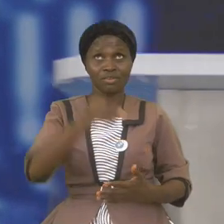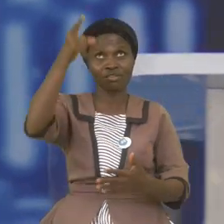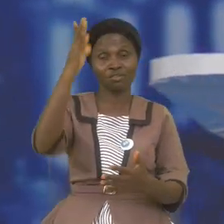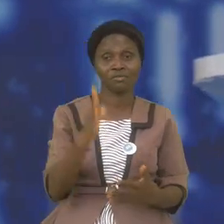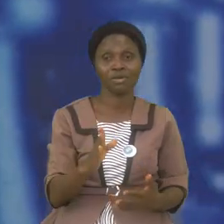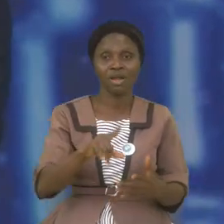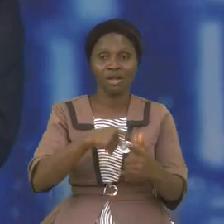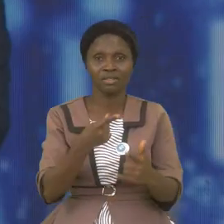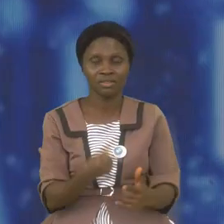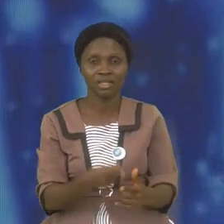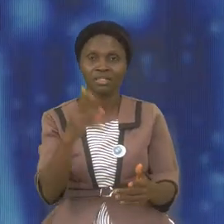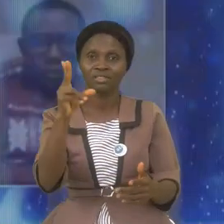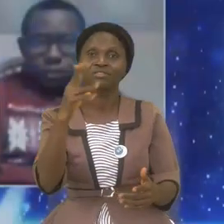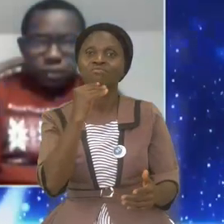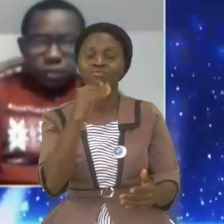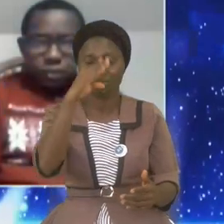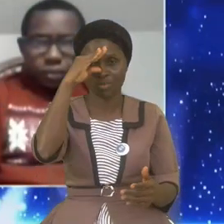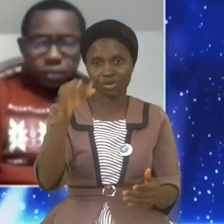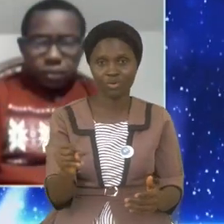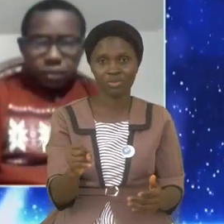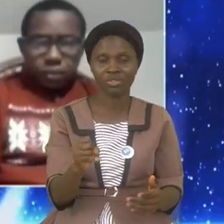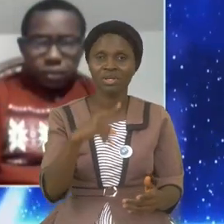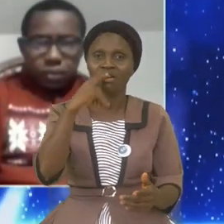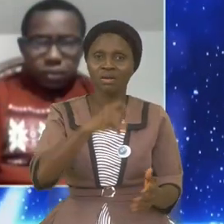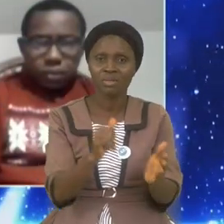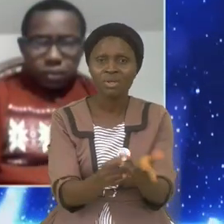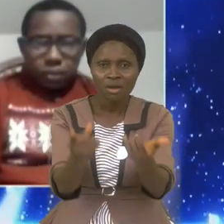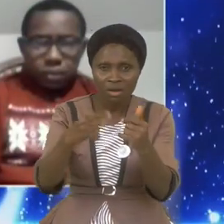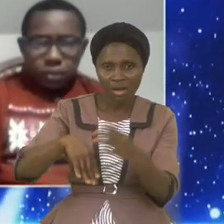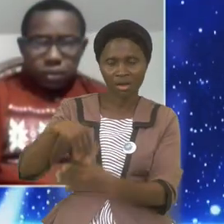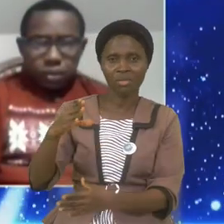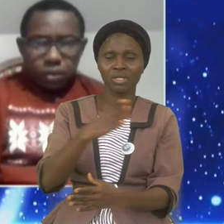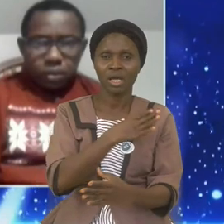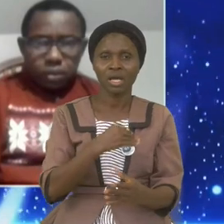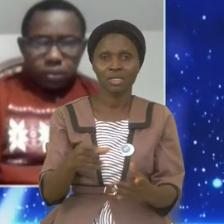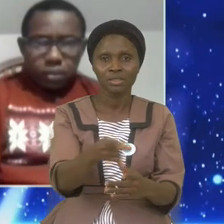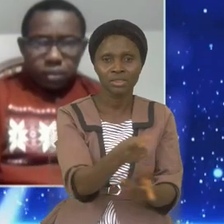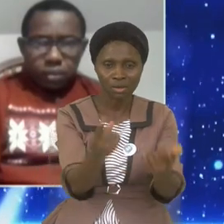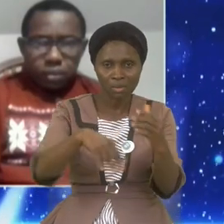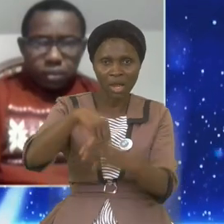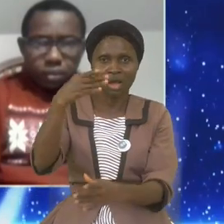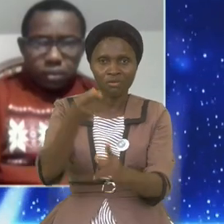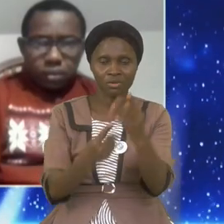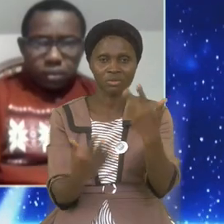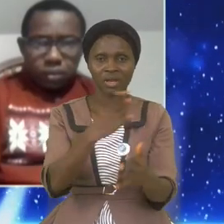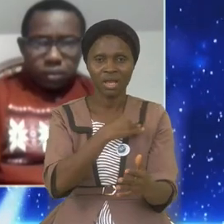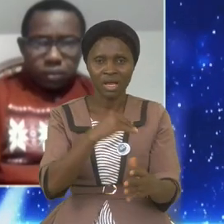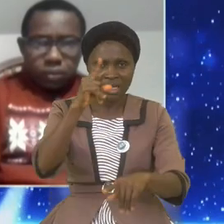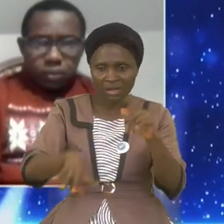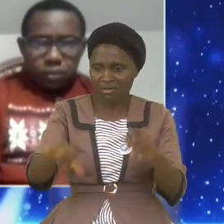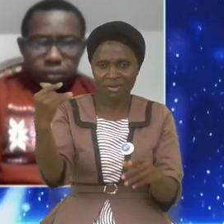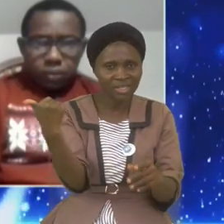servants of the Most High God, come forth. And he came forth, and he couldn't see any trace